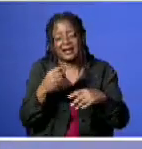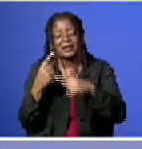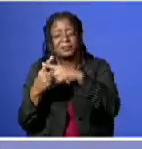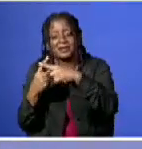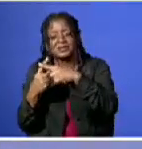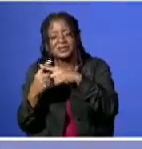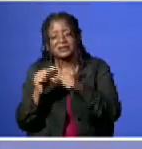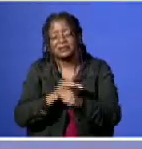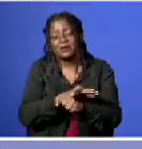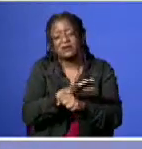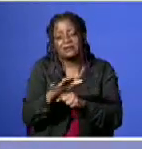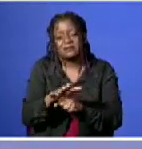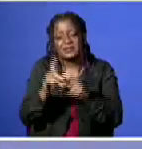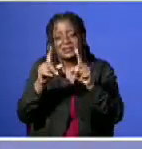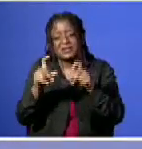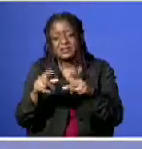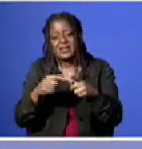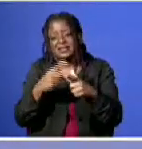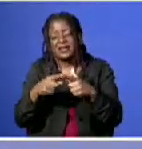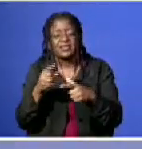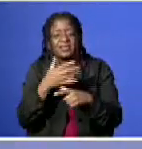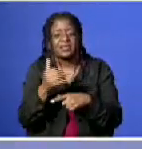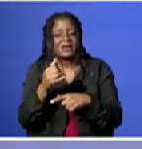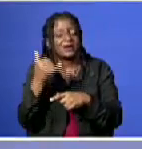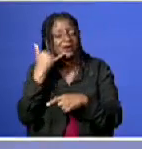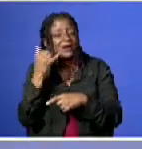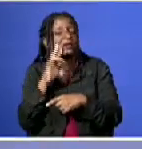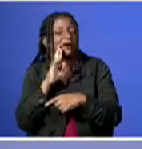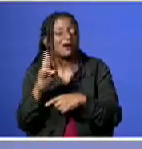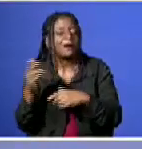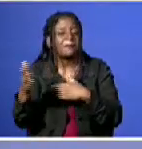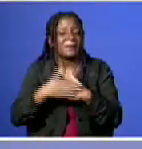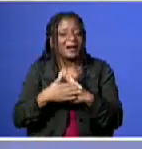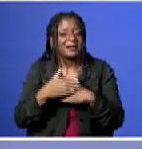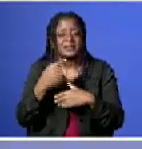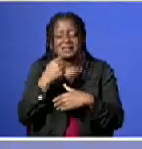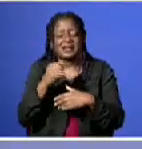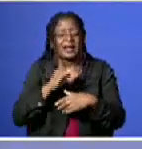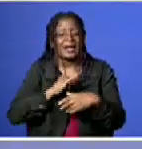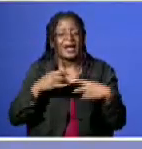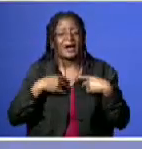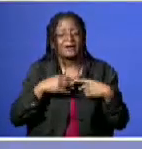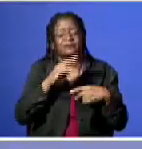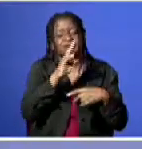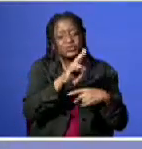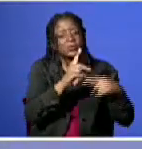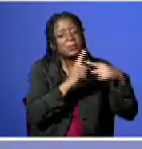test. And then they call her back. So I have